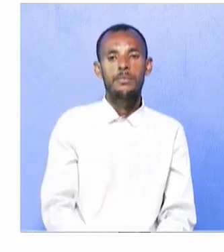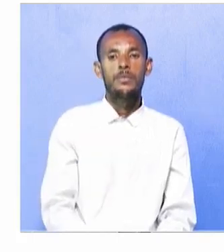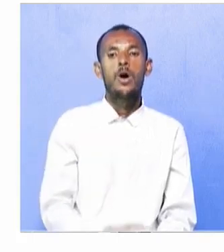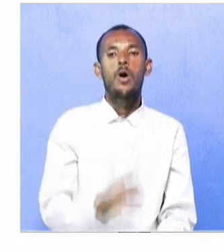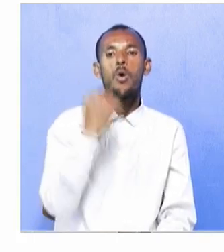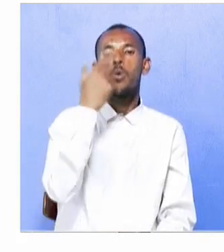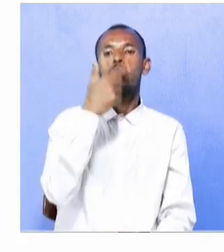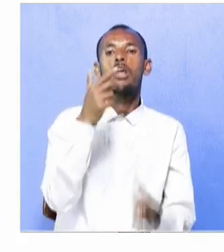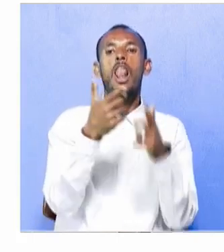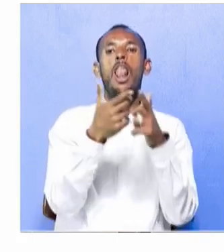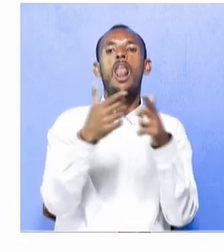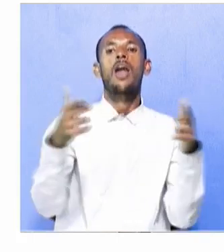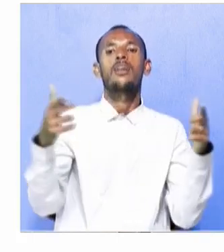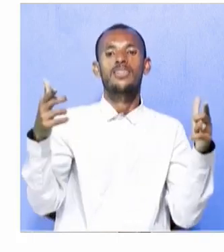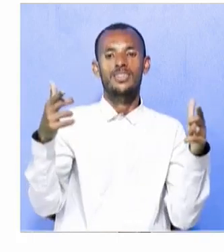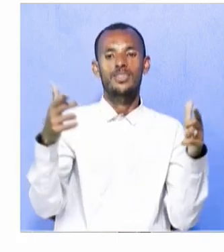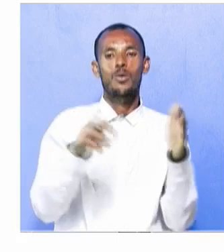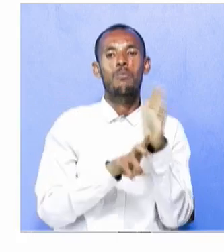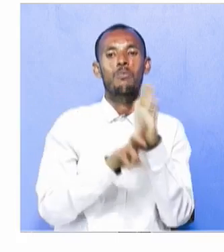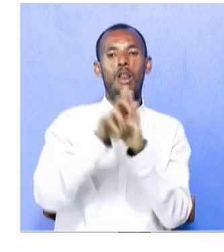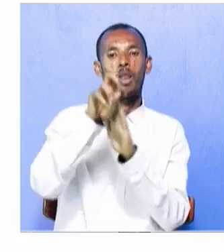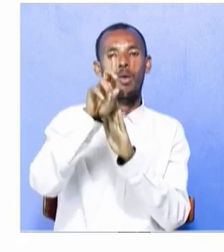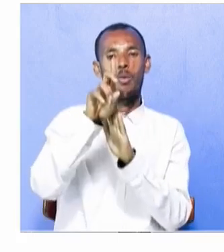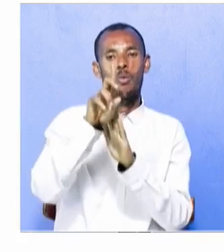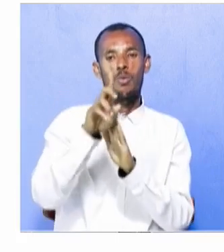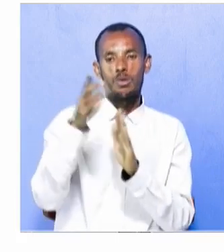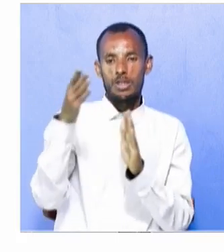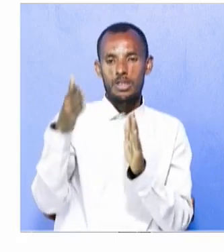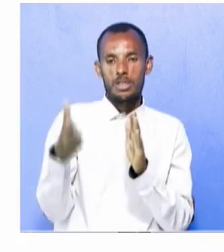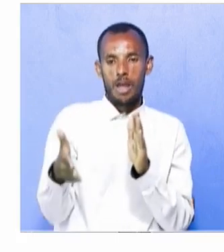whose largest side is